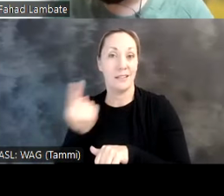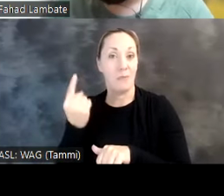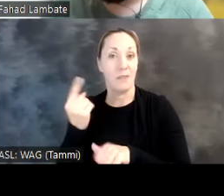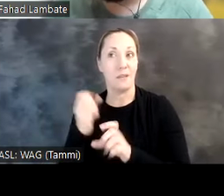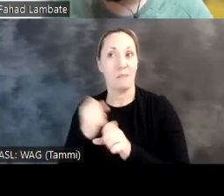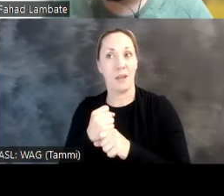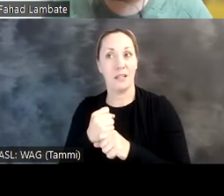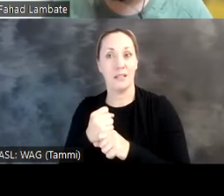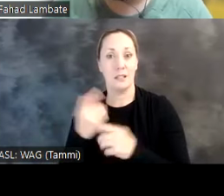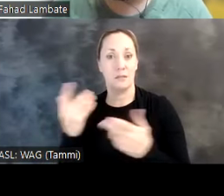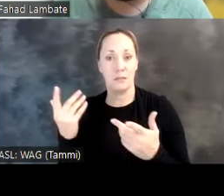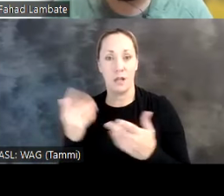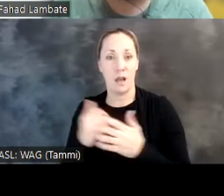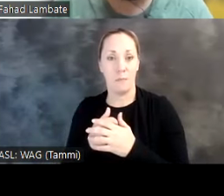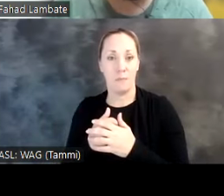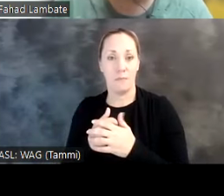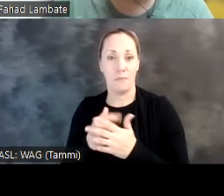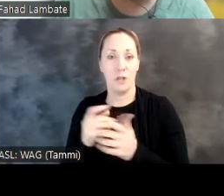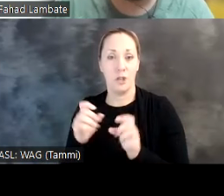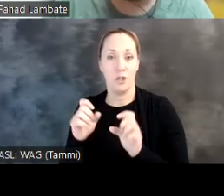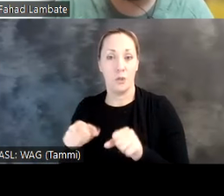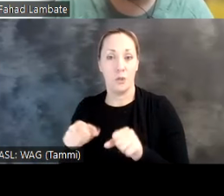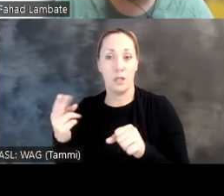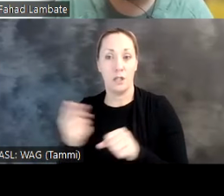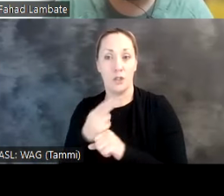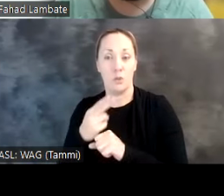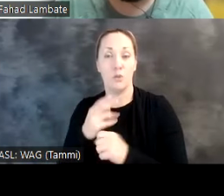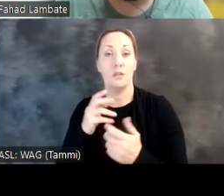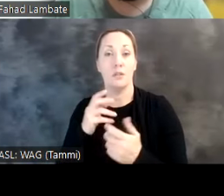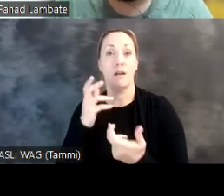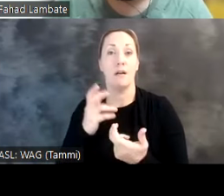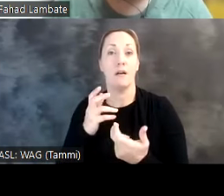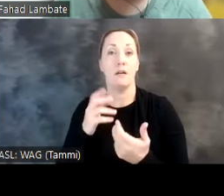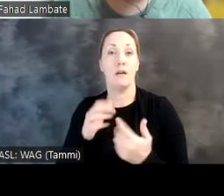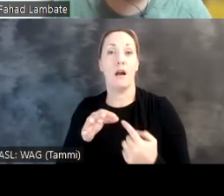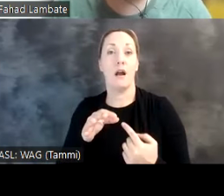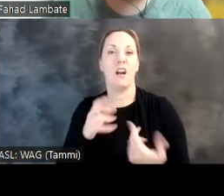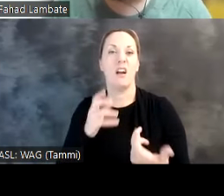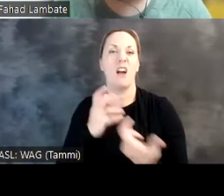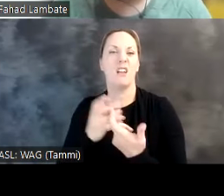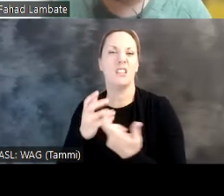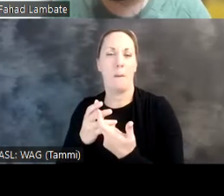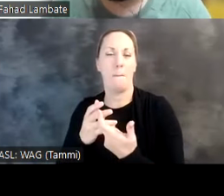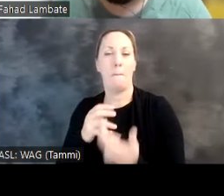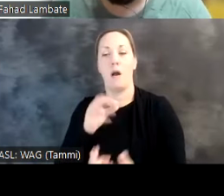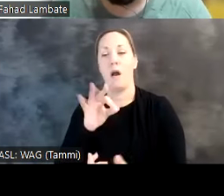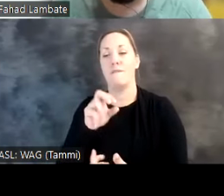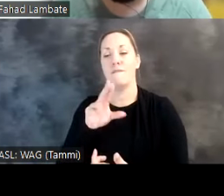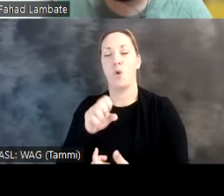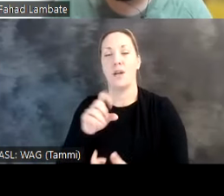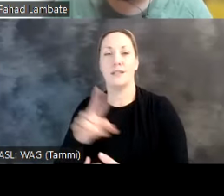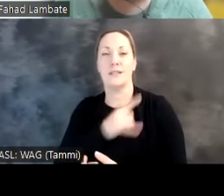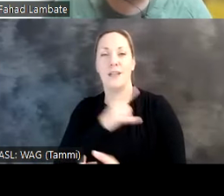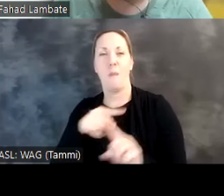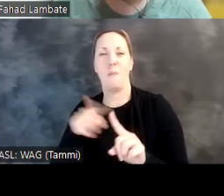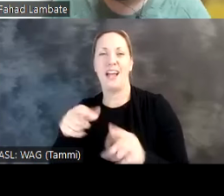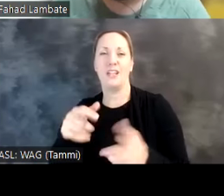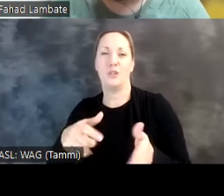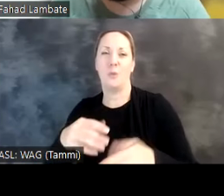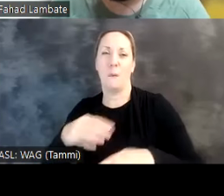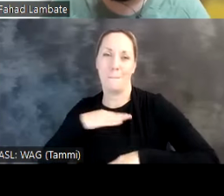it boring. It obviously you can use custom focus styles, but it has to meet certain requirements, which we have